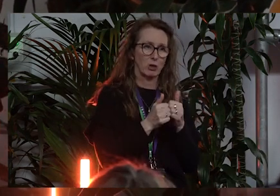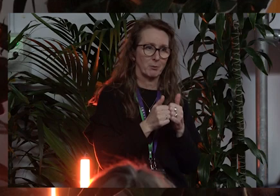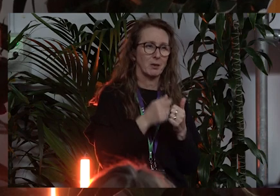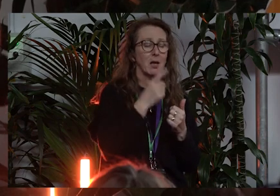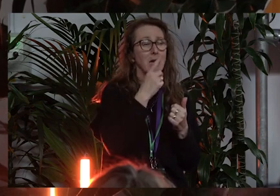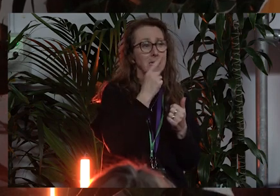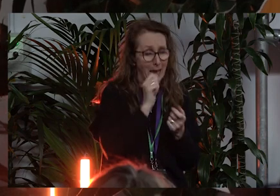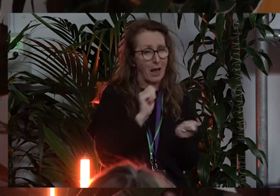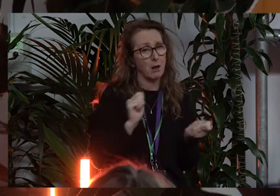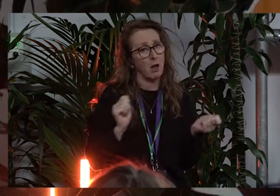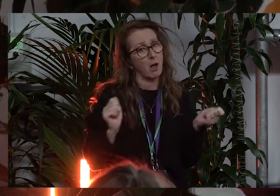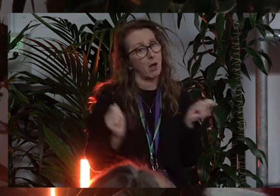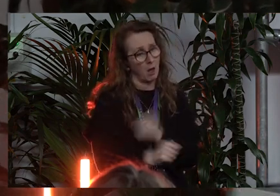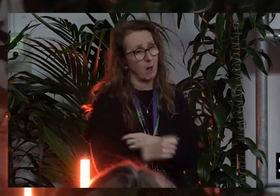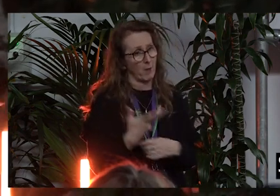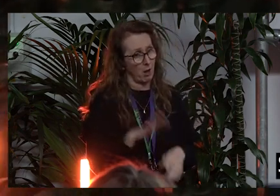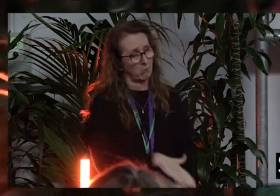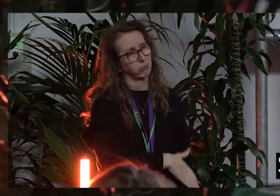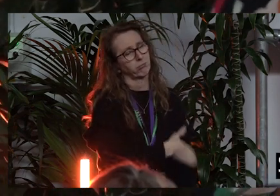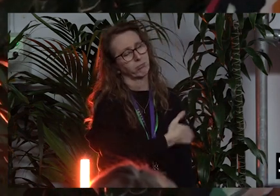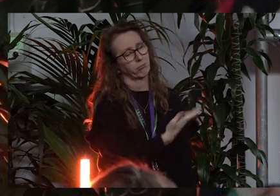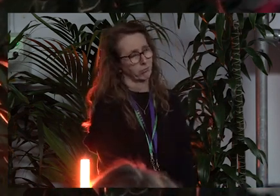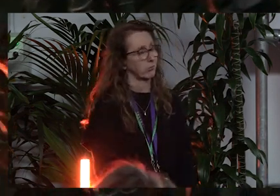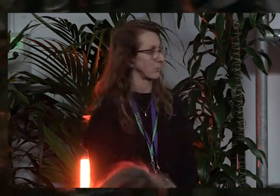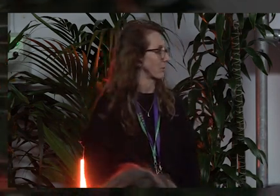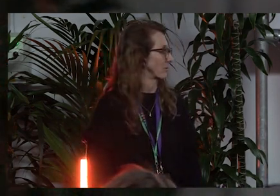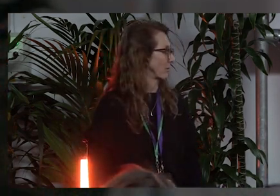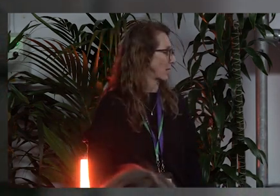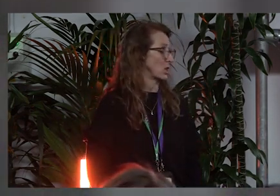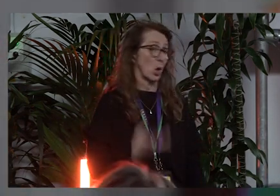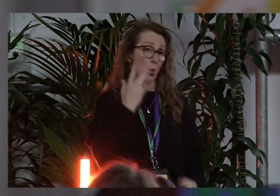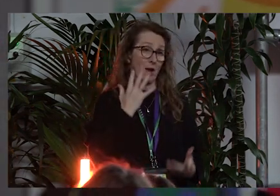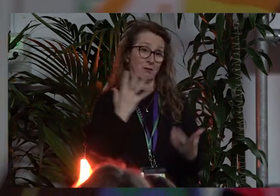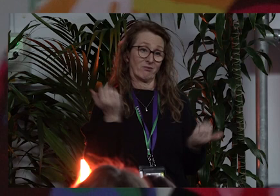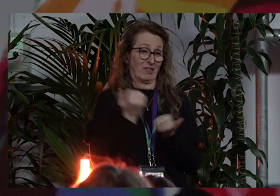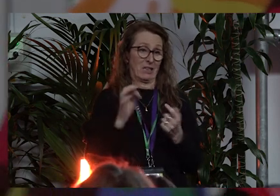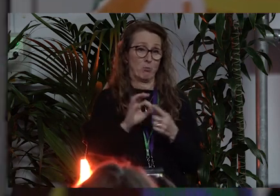turn it over, but it takes a lot of time to do so. So once it goes into patent, you can't really get it out.